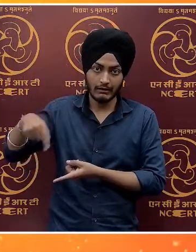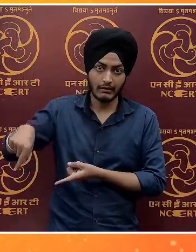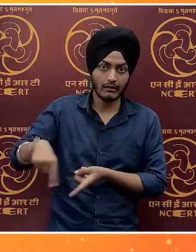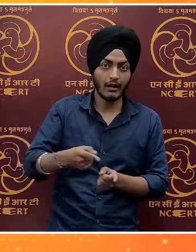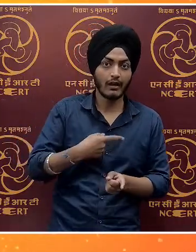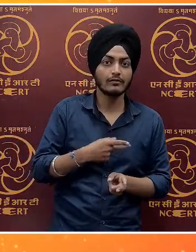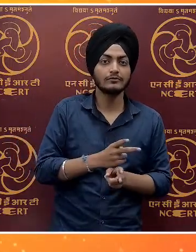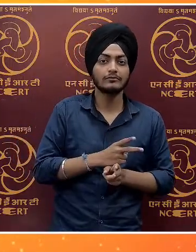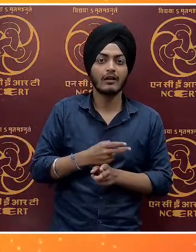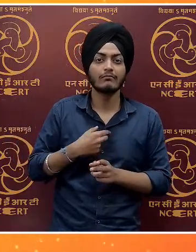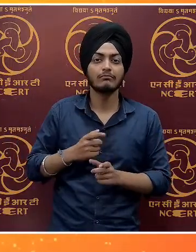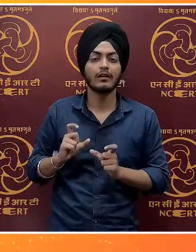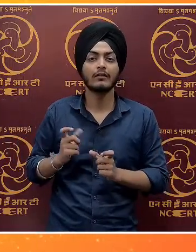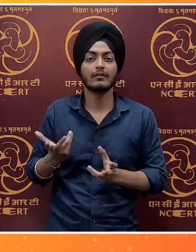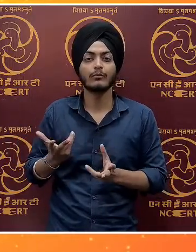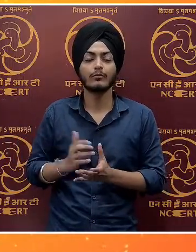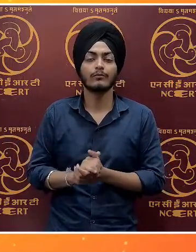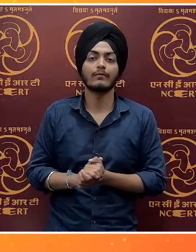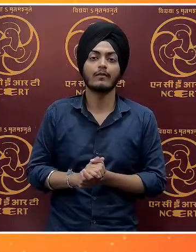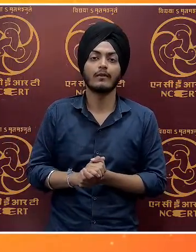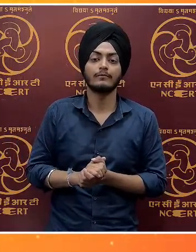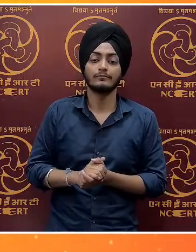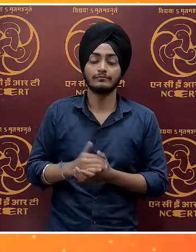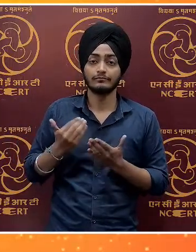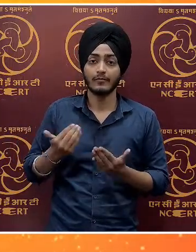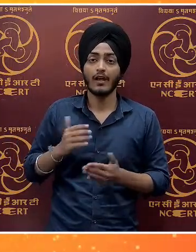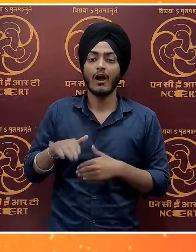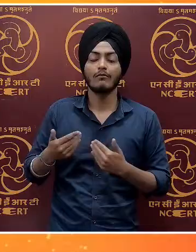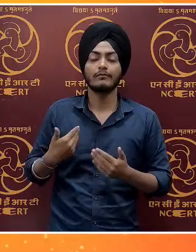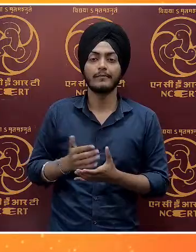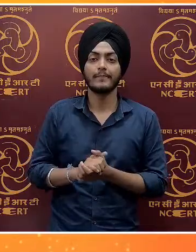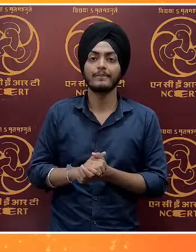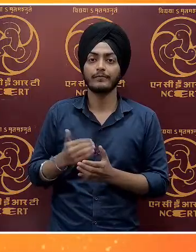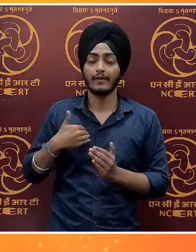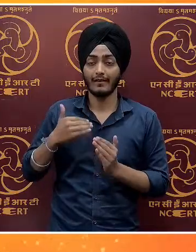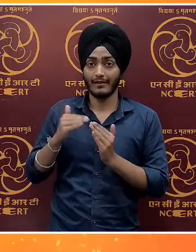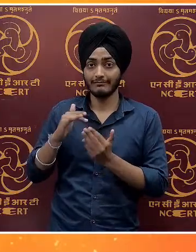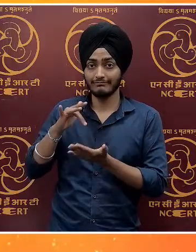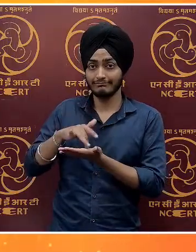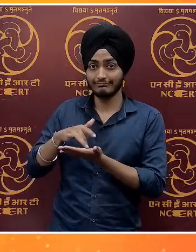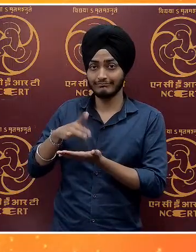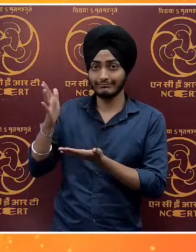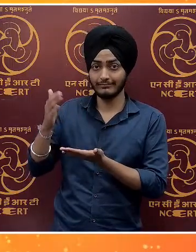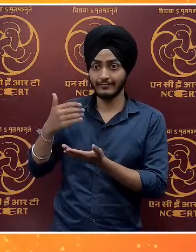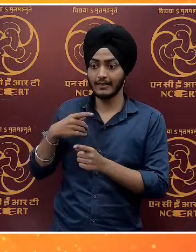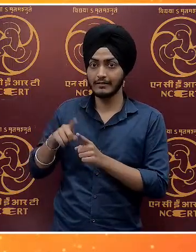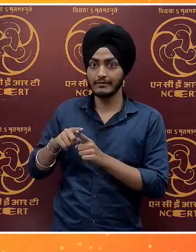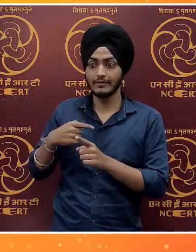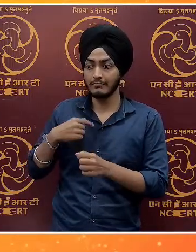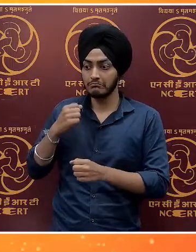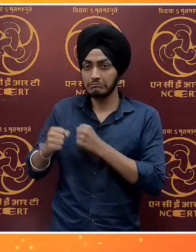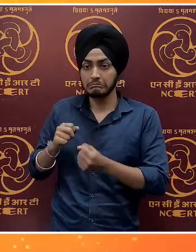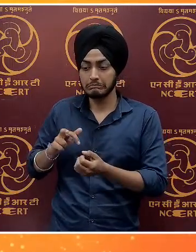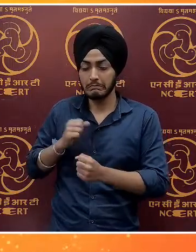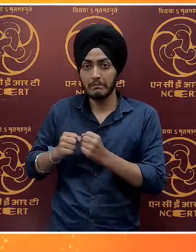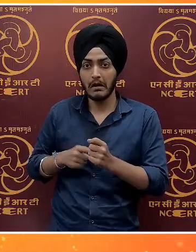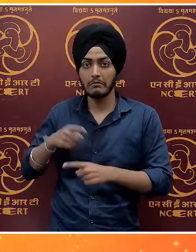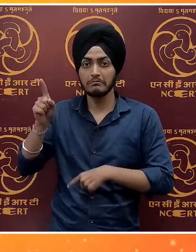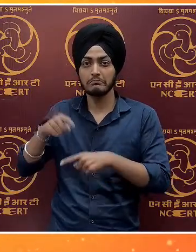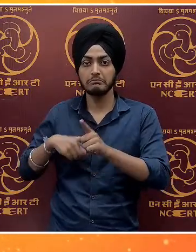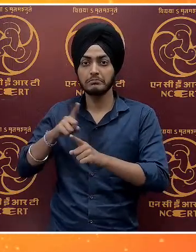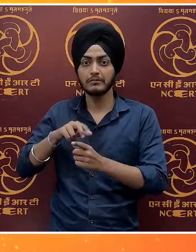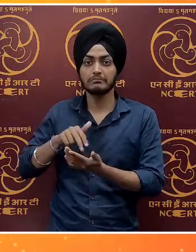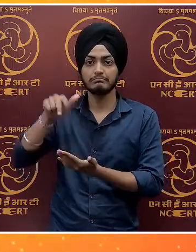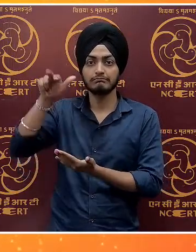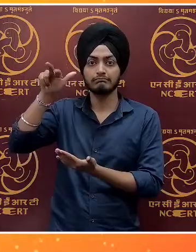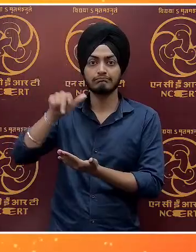of the examples where we can keep ourselves safe. At home, do not run on the staircase. Do